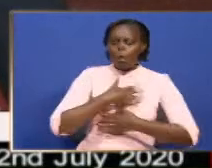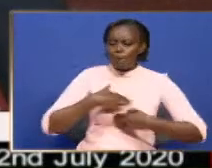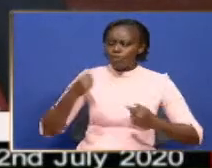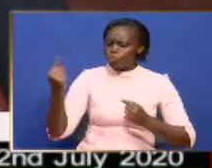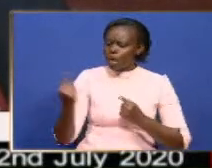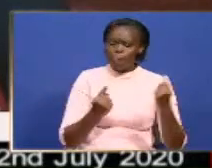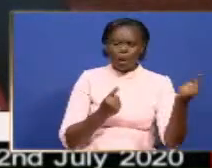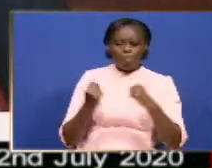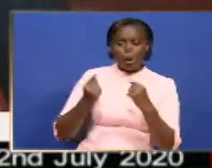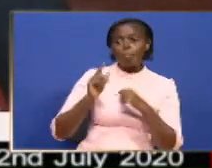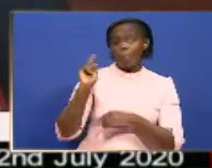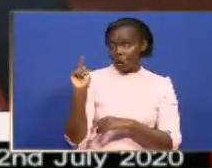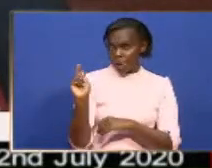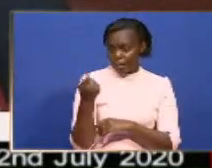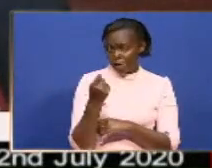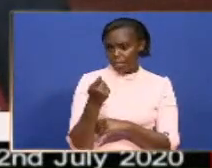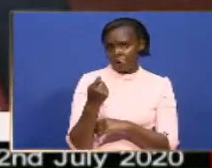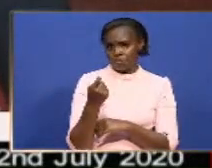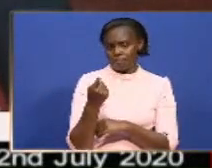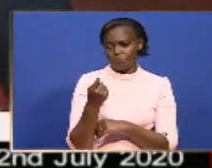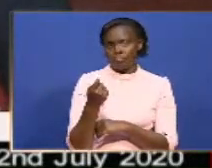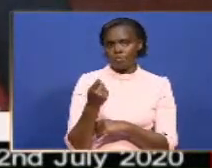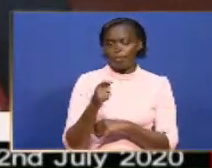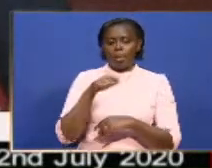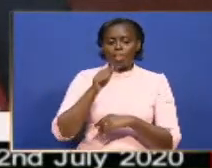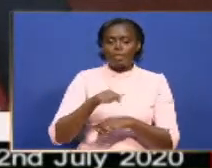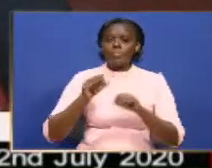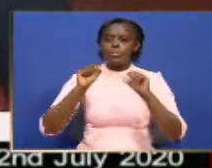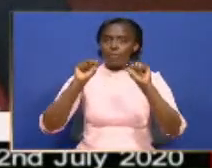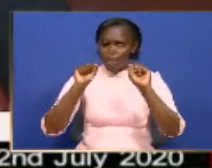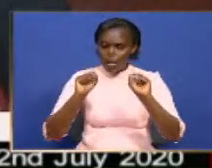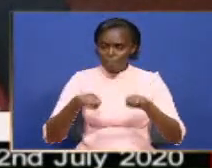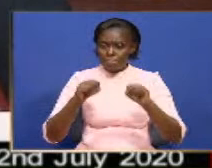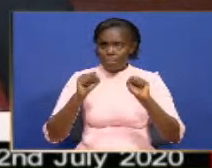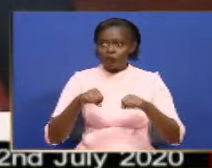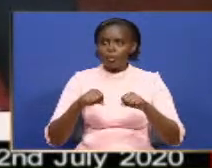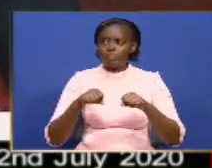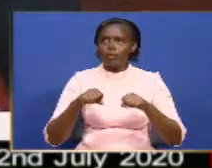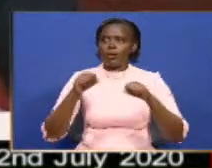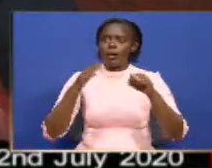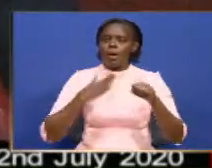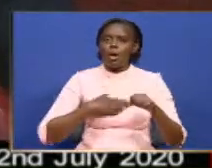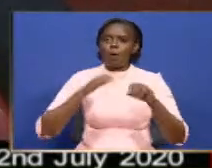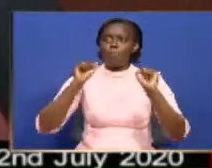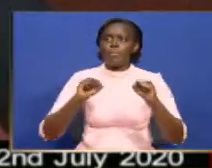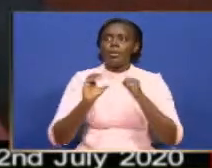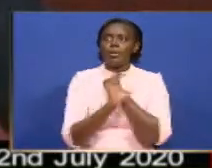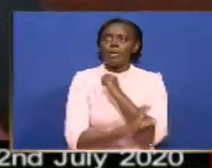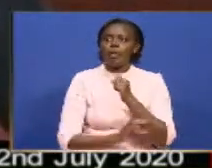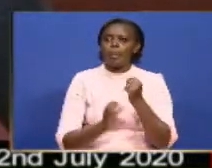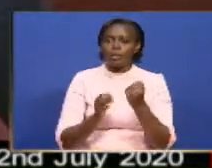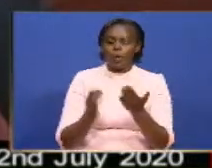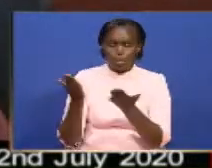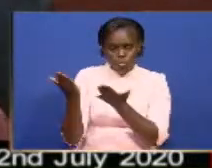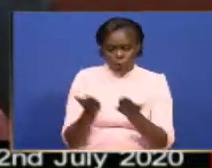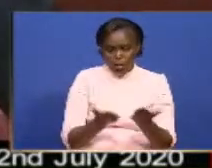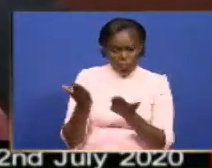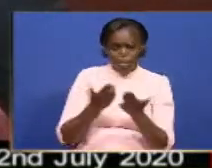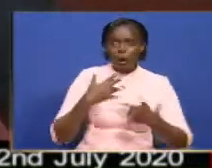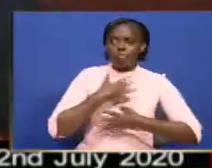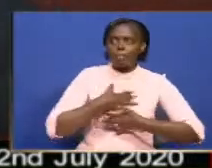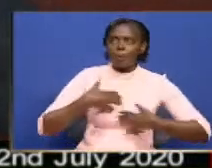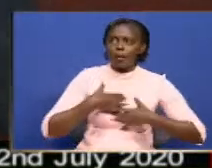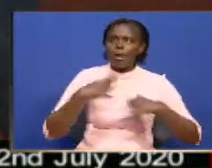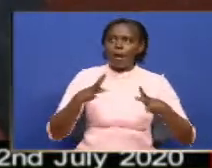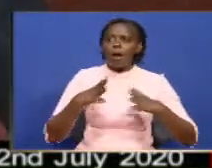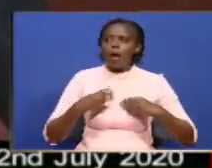probably this ability or our ability to host these refugees that has